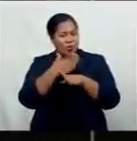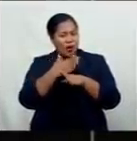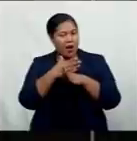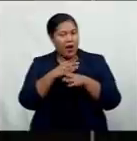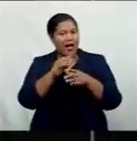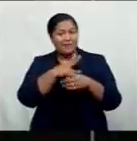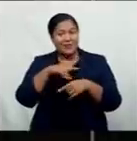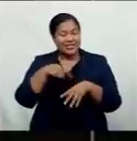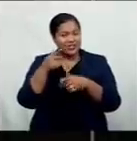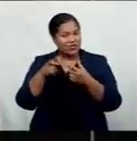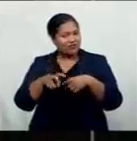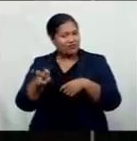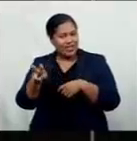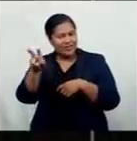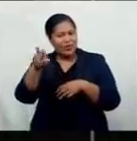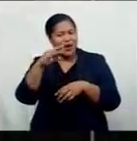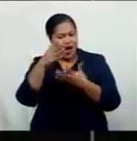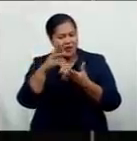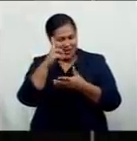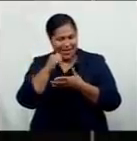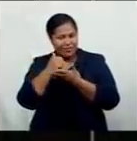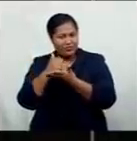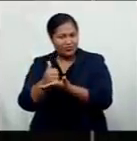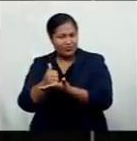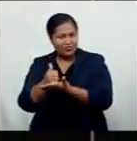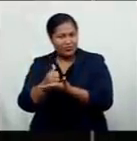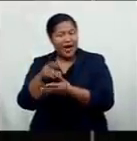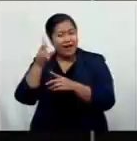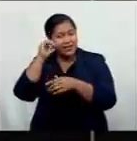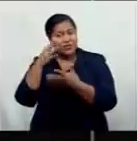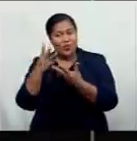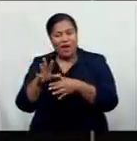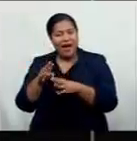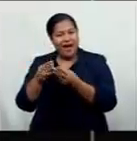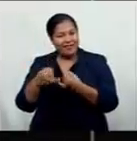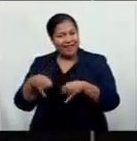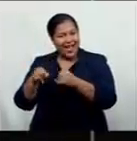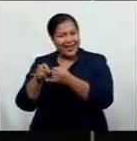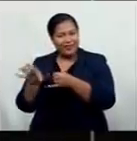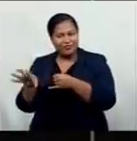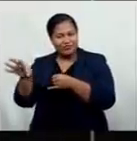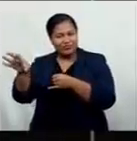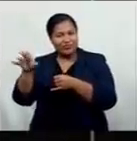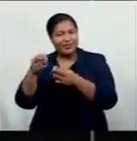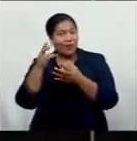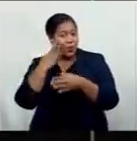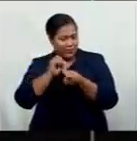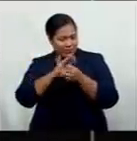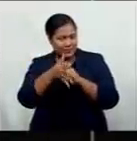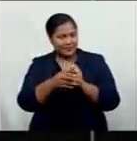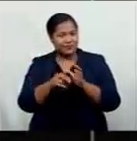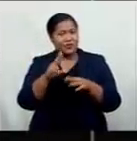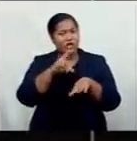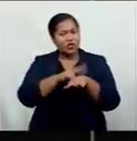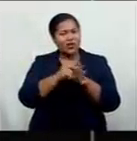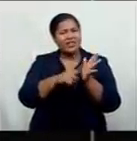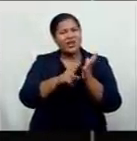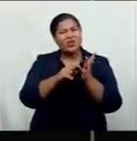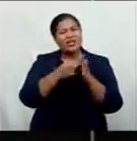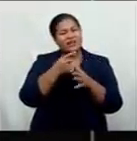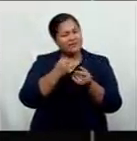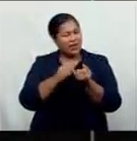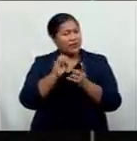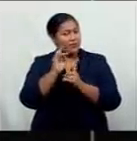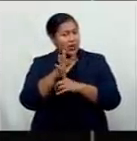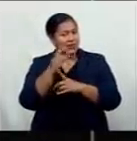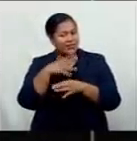Transport on how best they can assist Fijians in the maritime islands during the pandemic. Dr. Luke Nasendra says it's critical that they